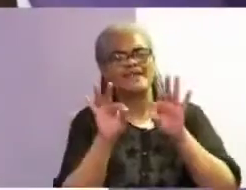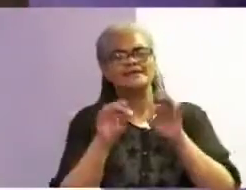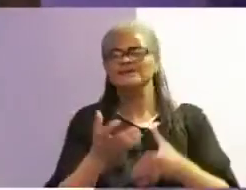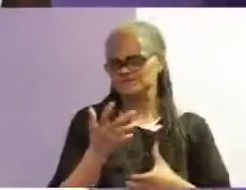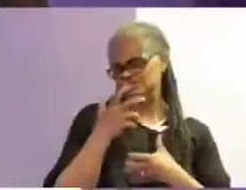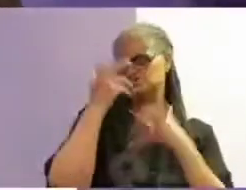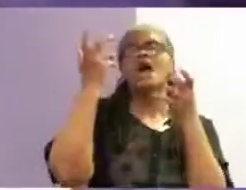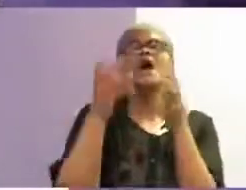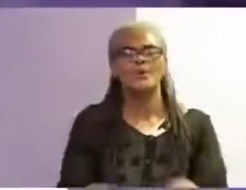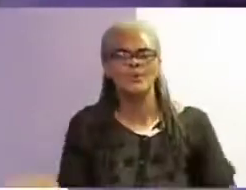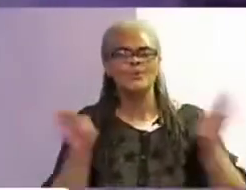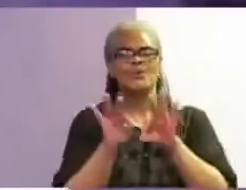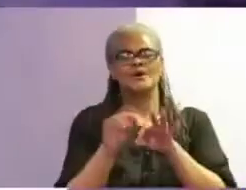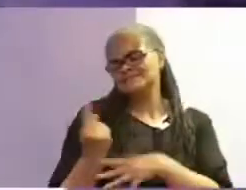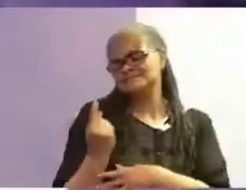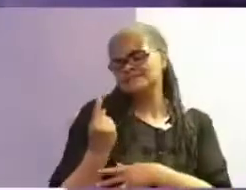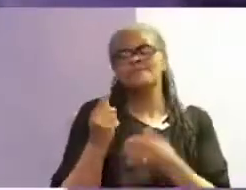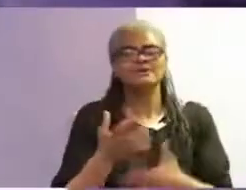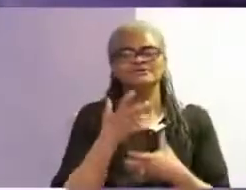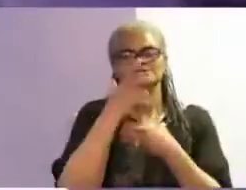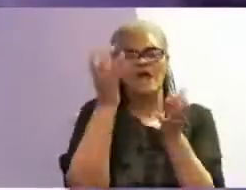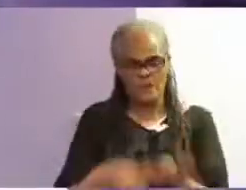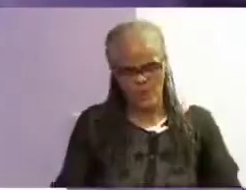worthy. Somebody shout worthy.